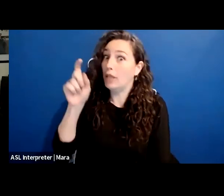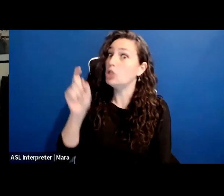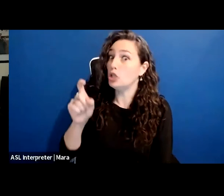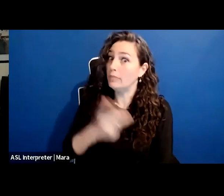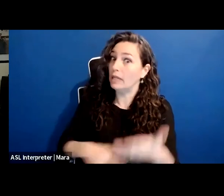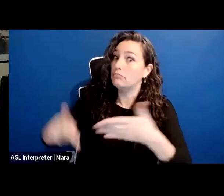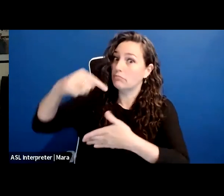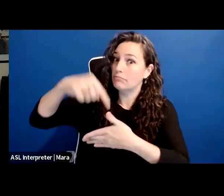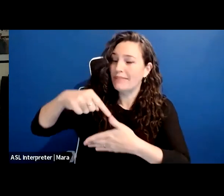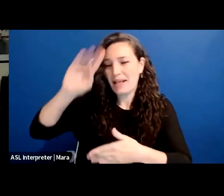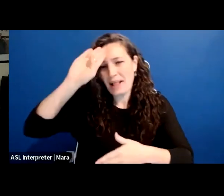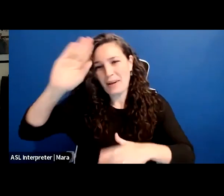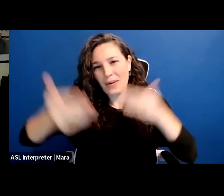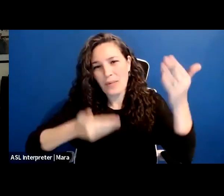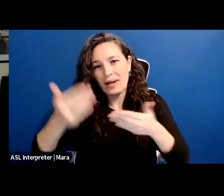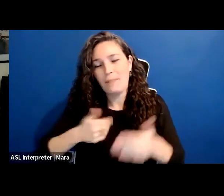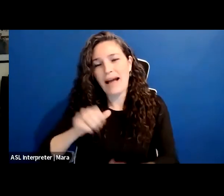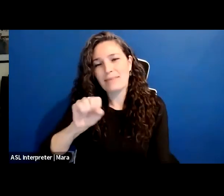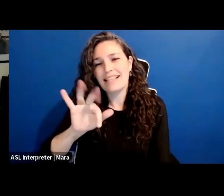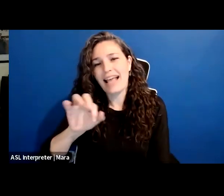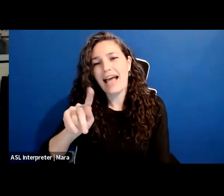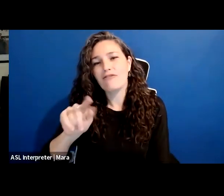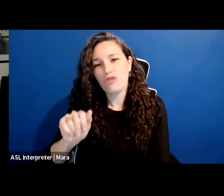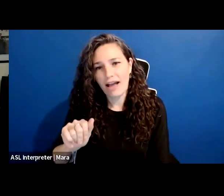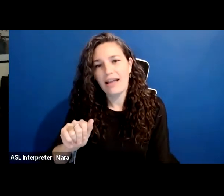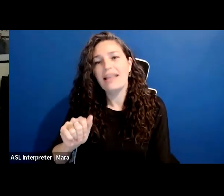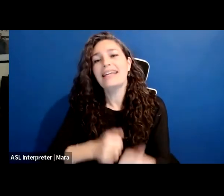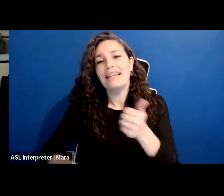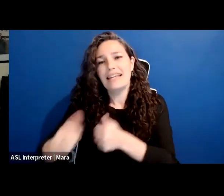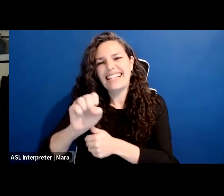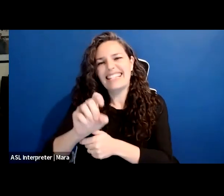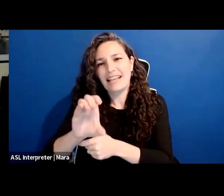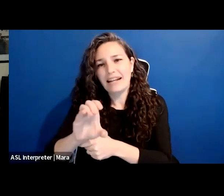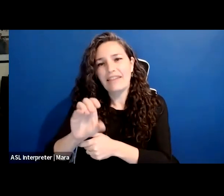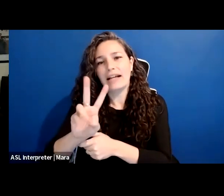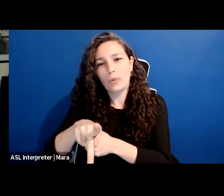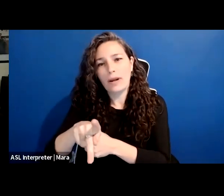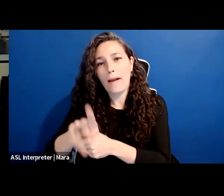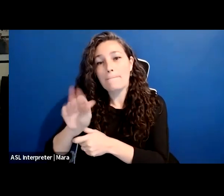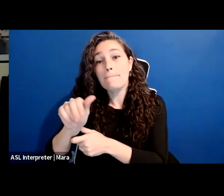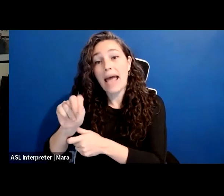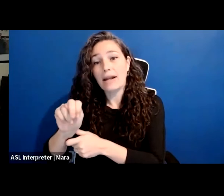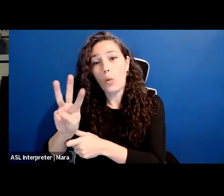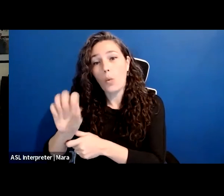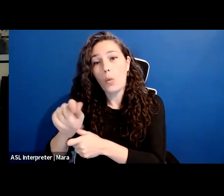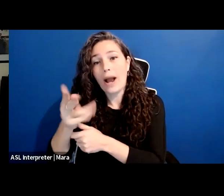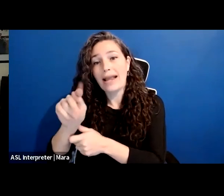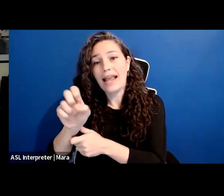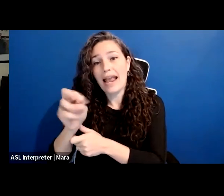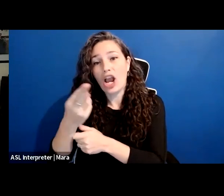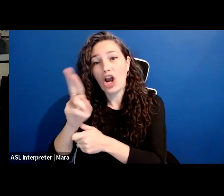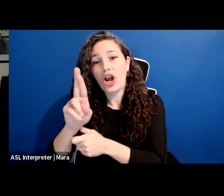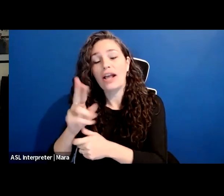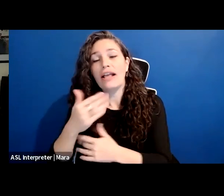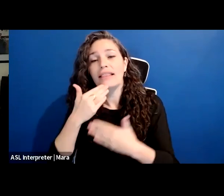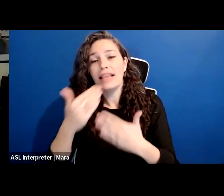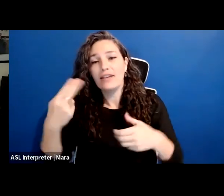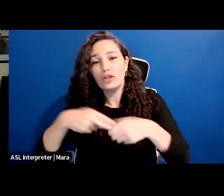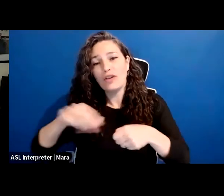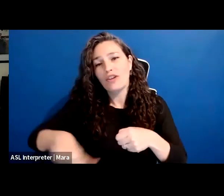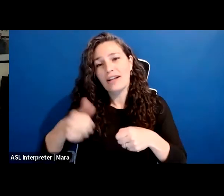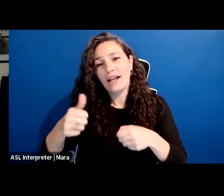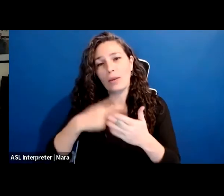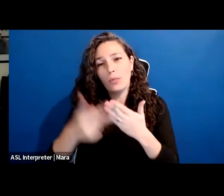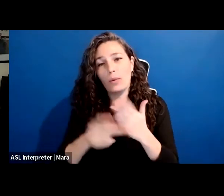I'm SAG-AFTRA Executive Vice President Ben Whitehair. Thank you all so much for joining us for another program on YouTube here with